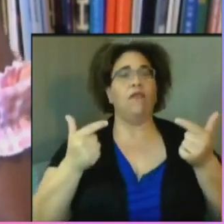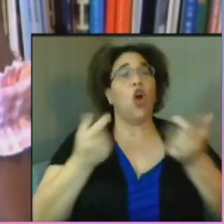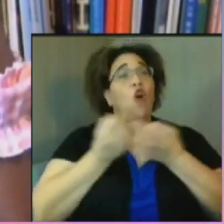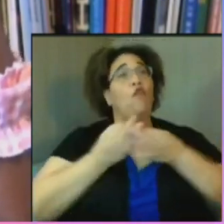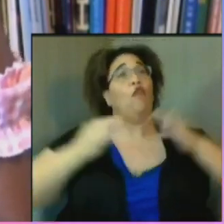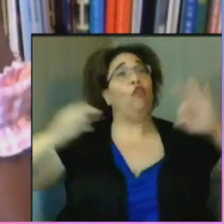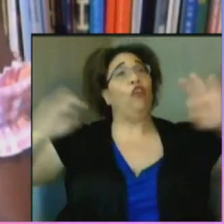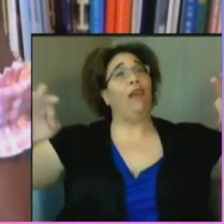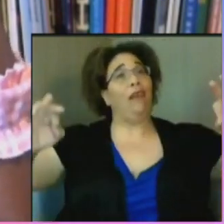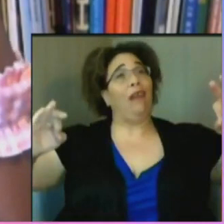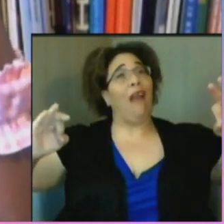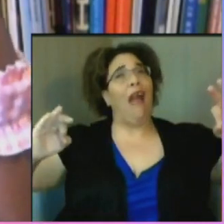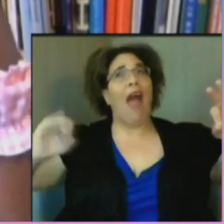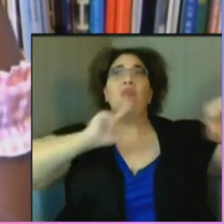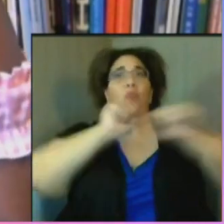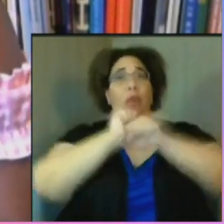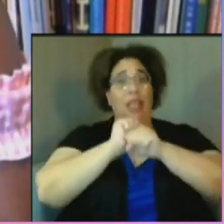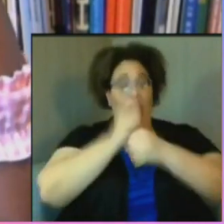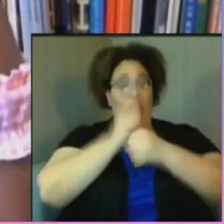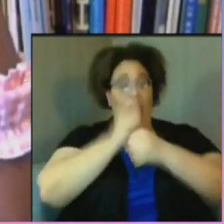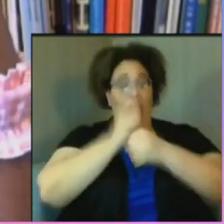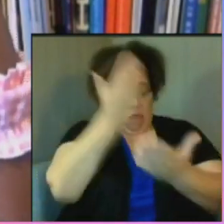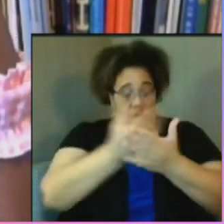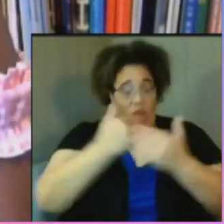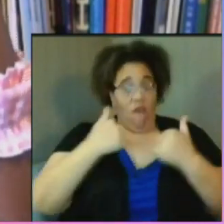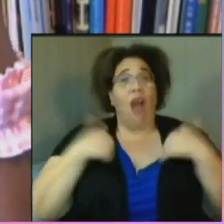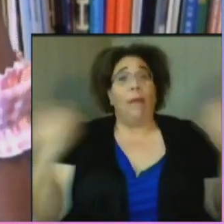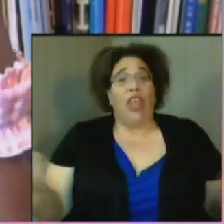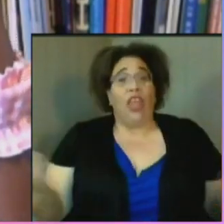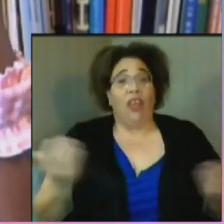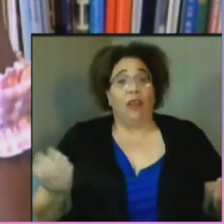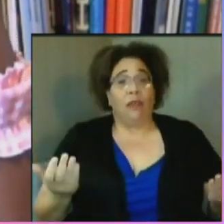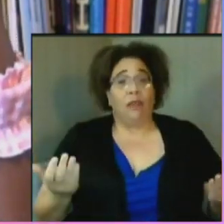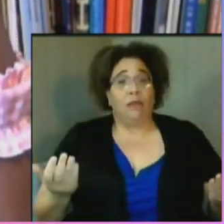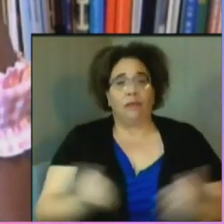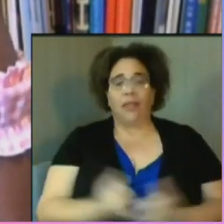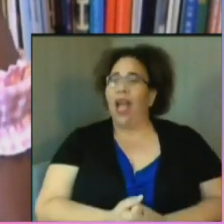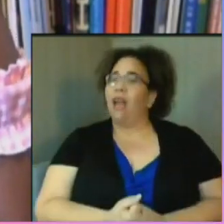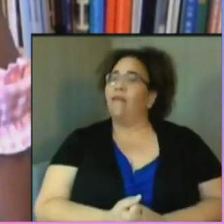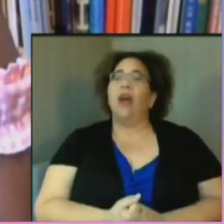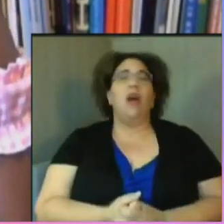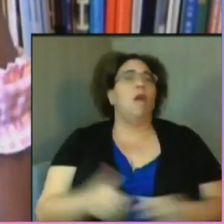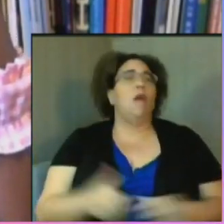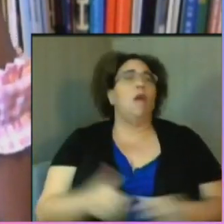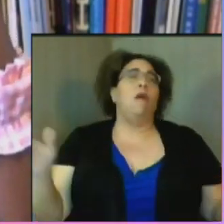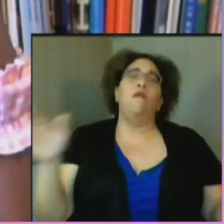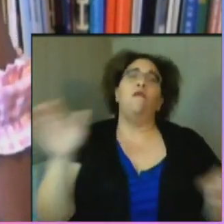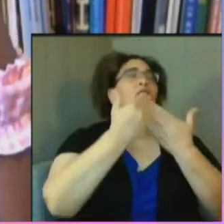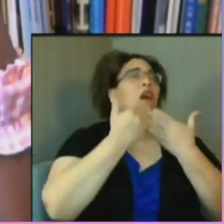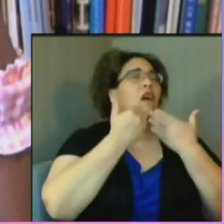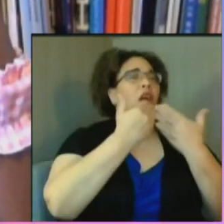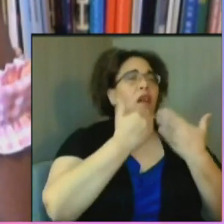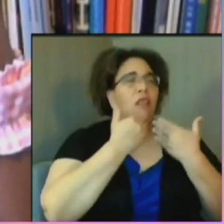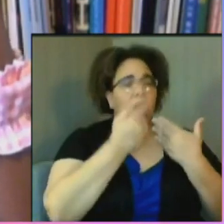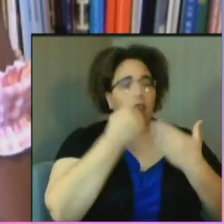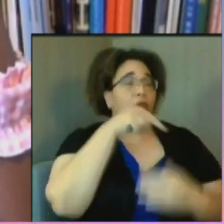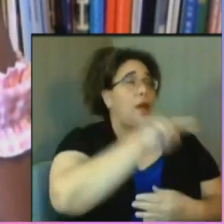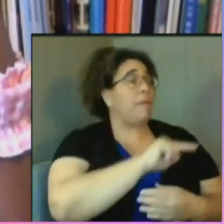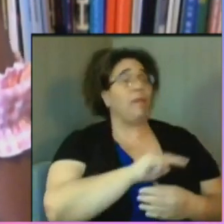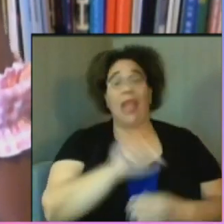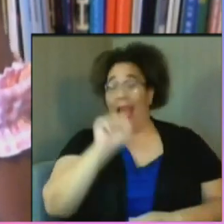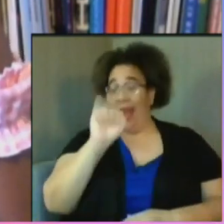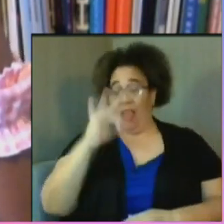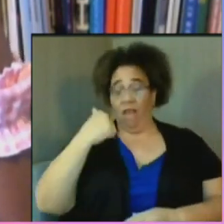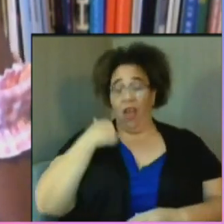exist freely. You know, I have just immense gratitude. And I think if I were